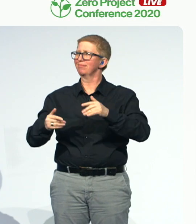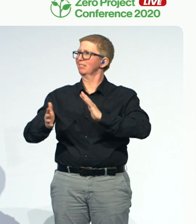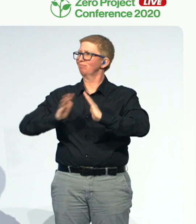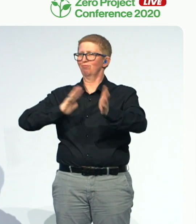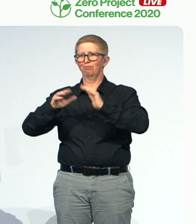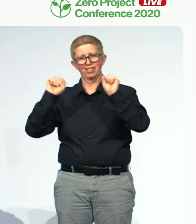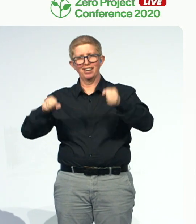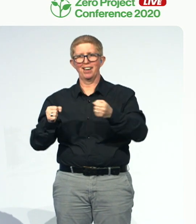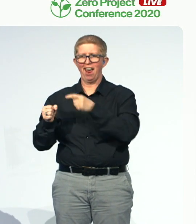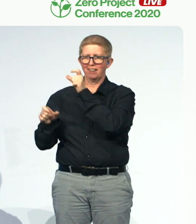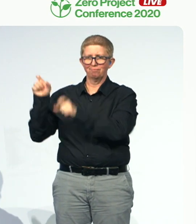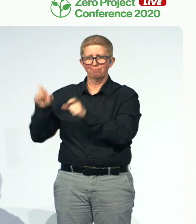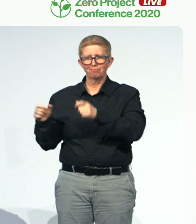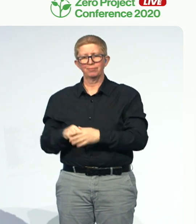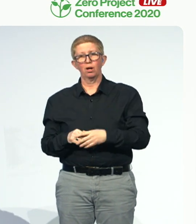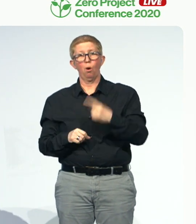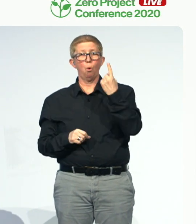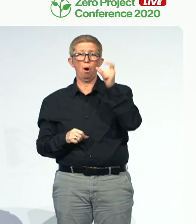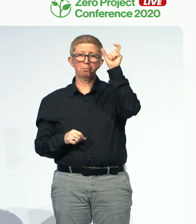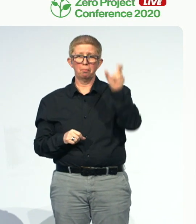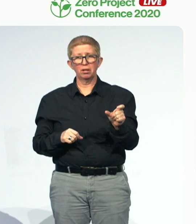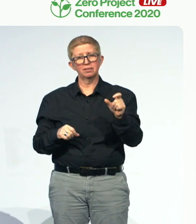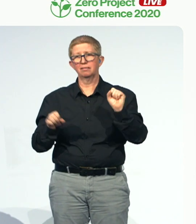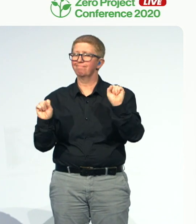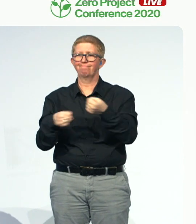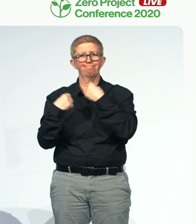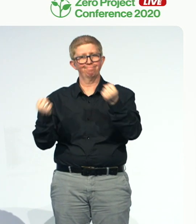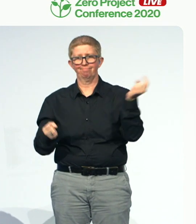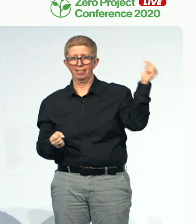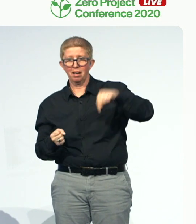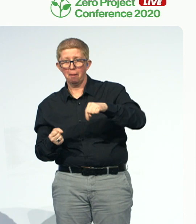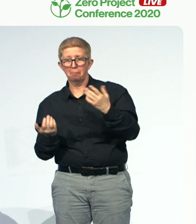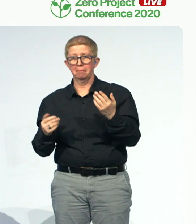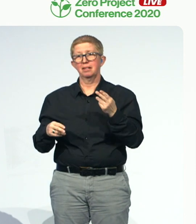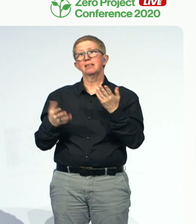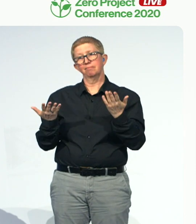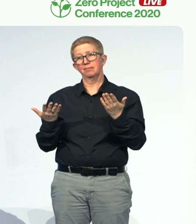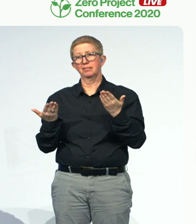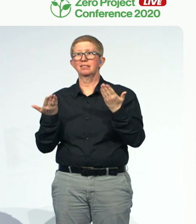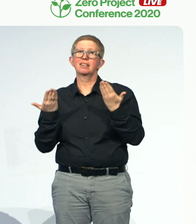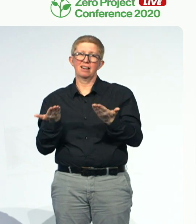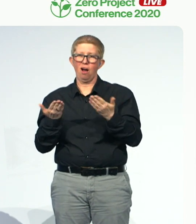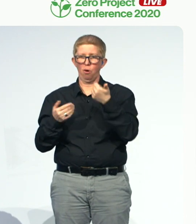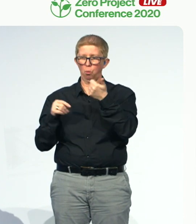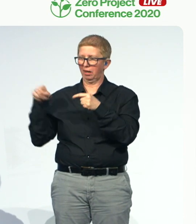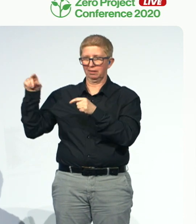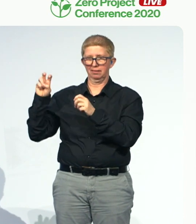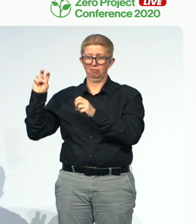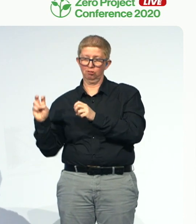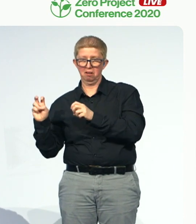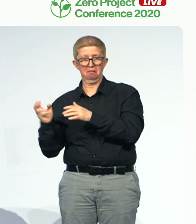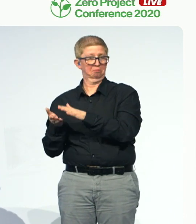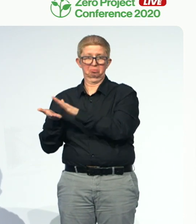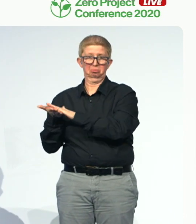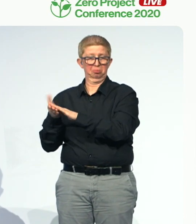One person is not coming, unfortunately, so there's a seat empty right next to me.